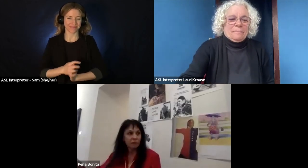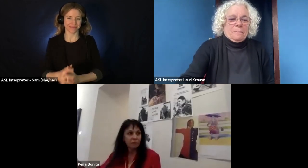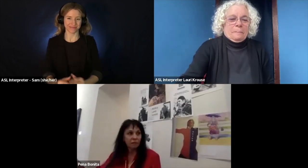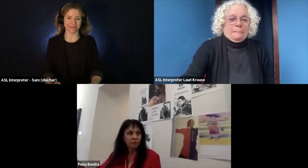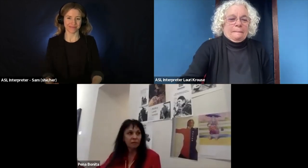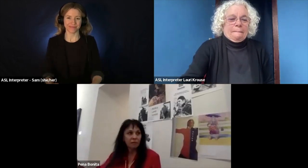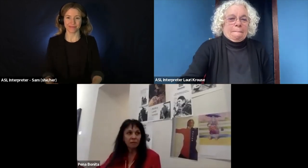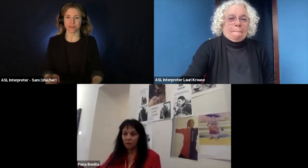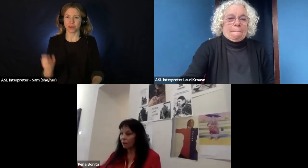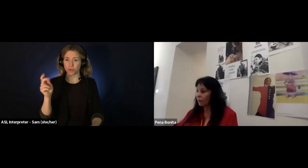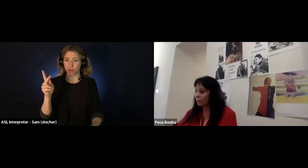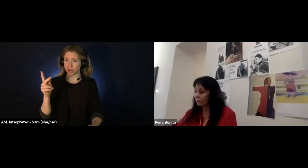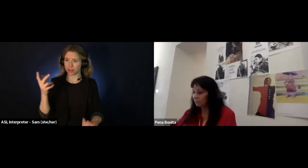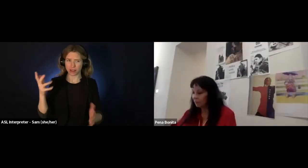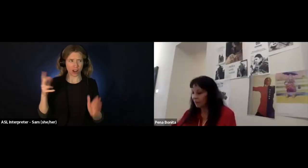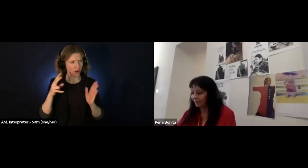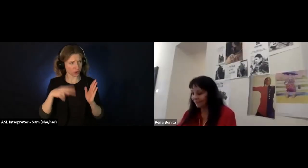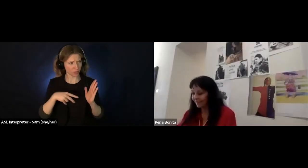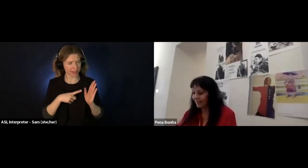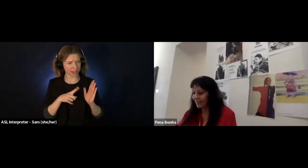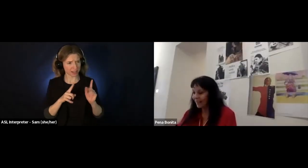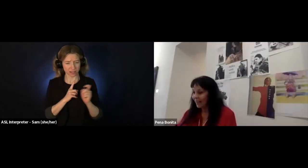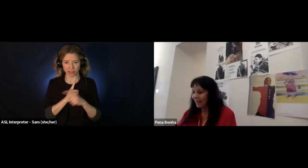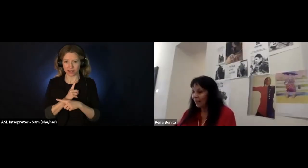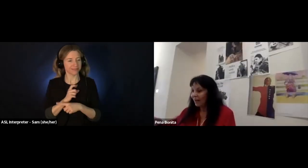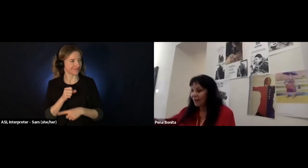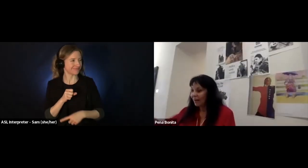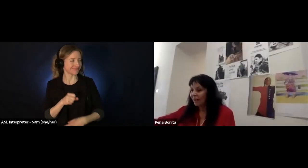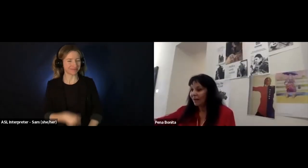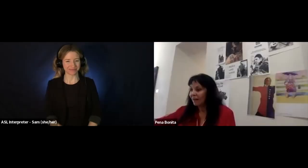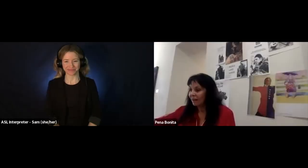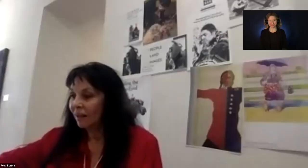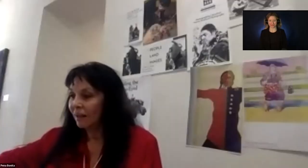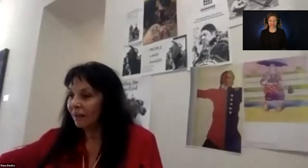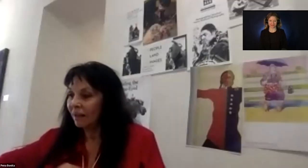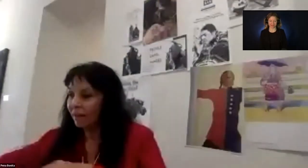Did I read this? Okay.